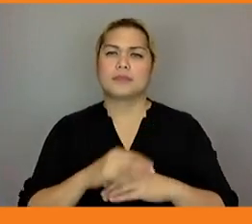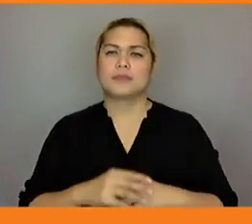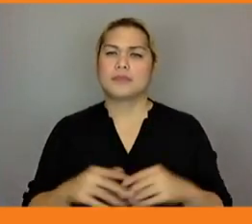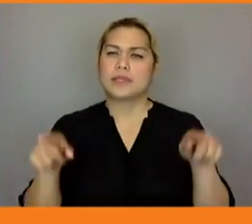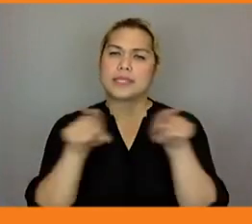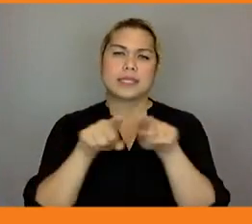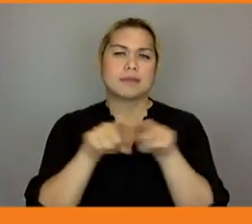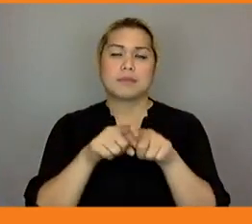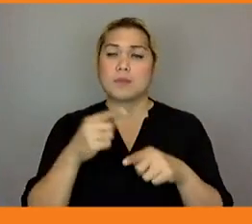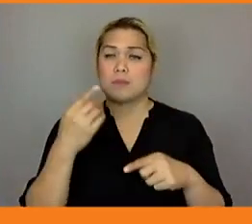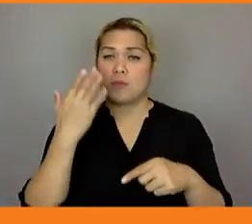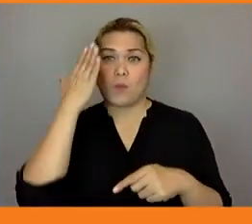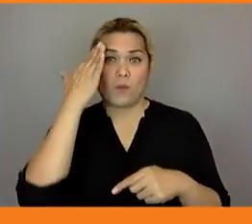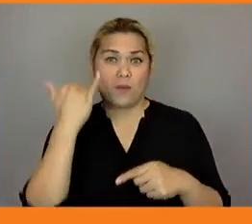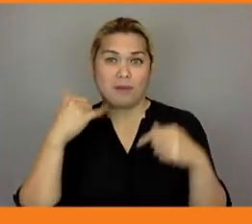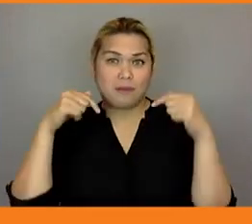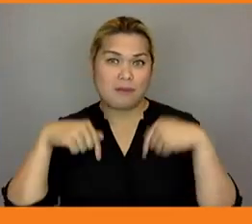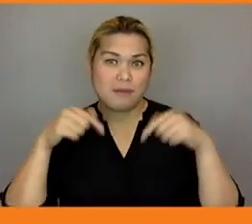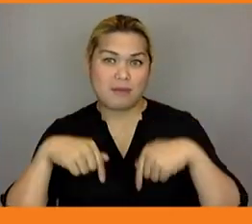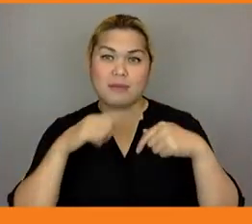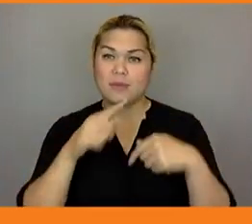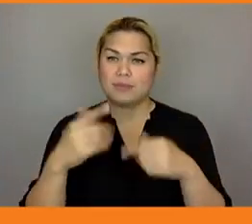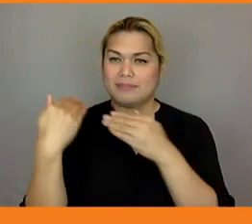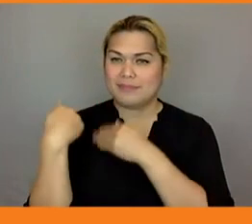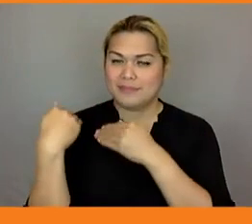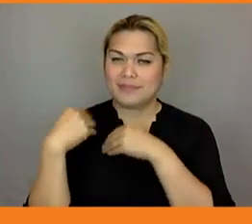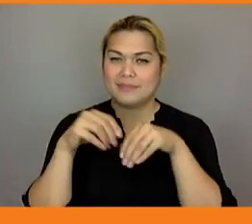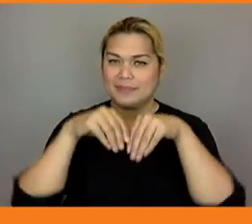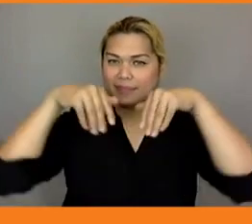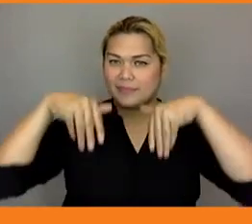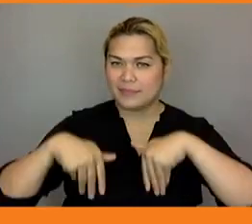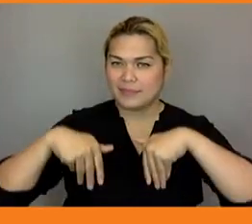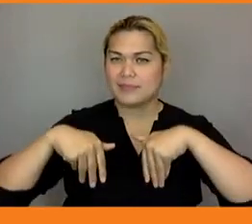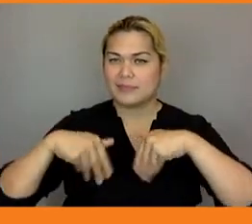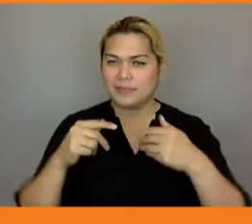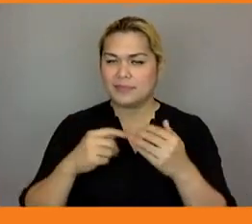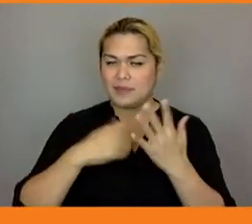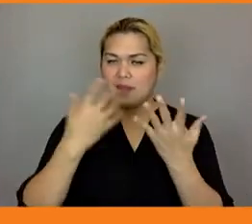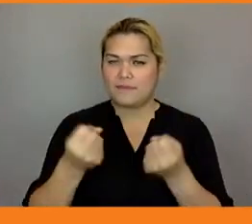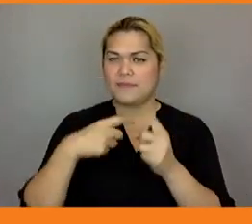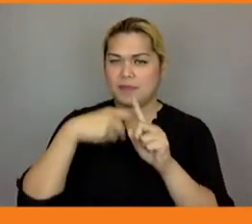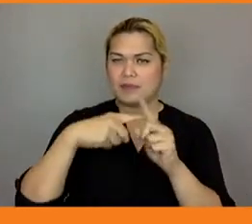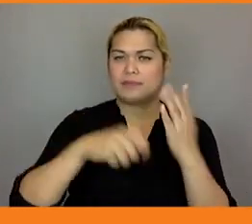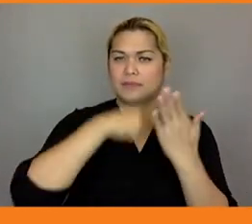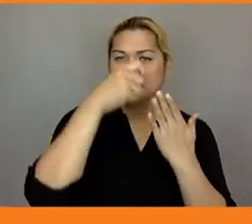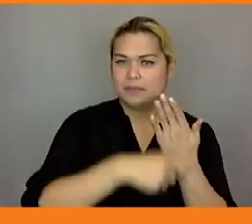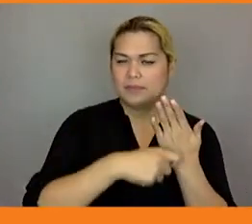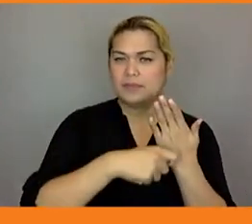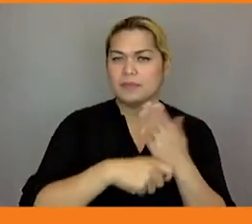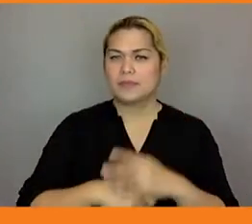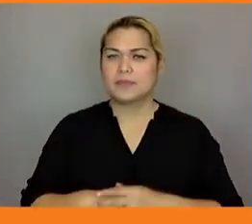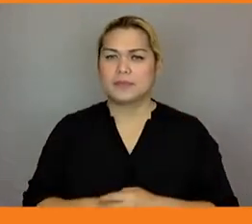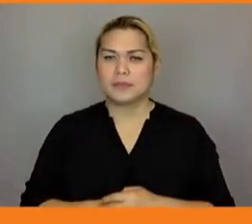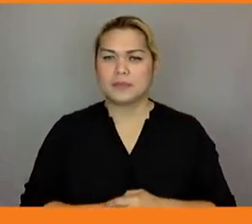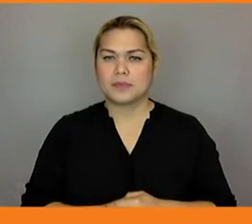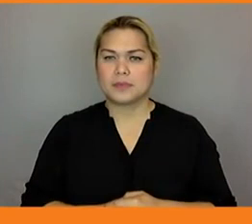accountability mechanism as part of project implementation. We respond regularly to the individual